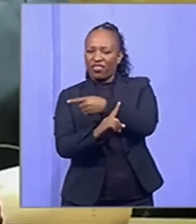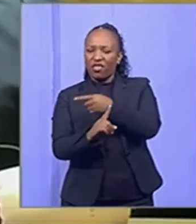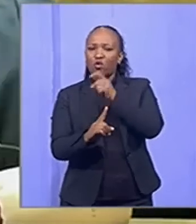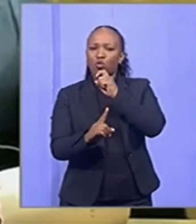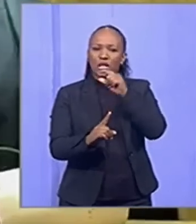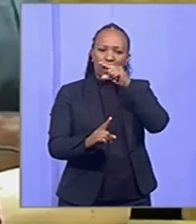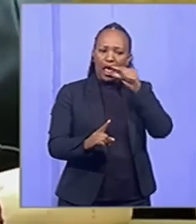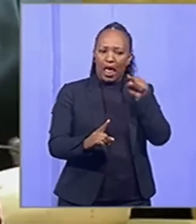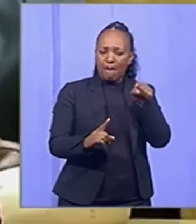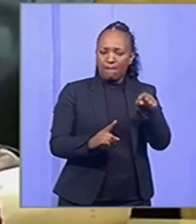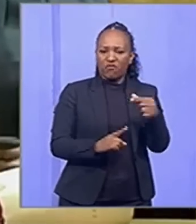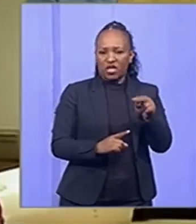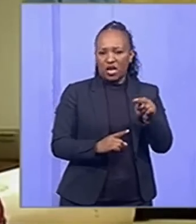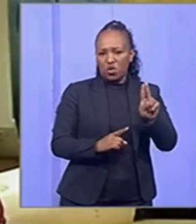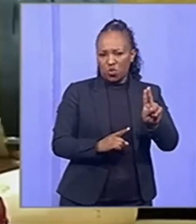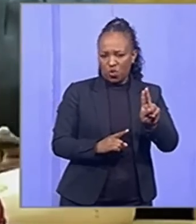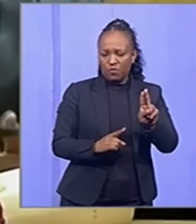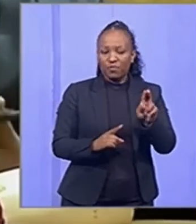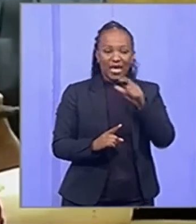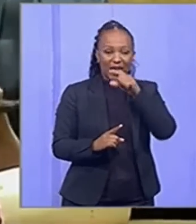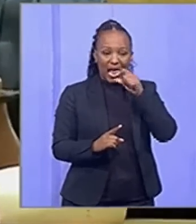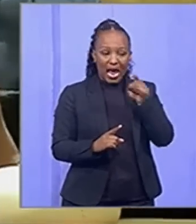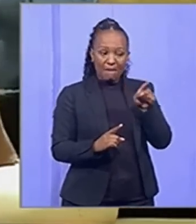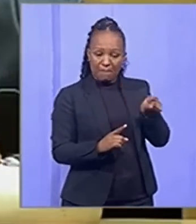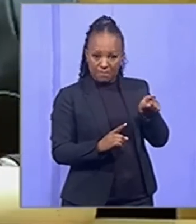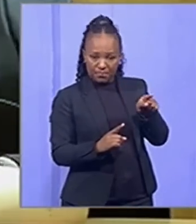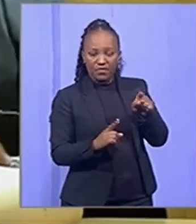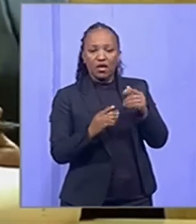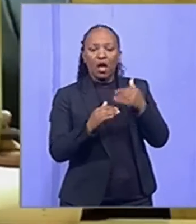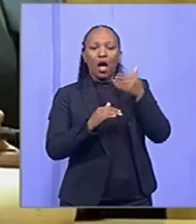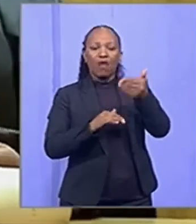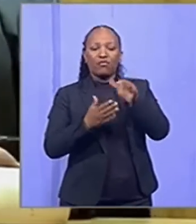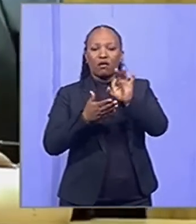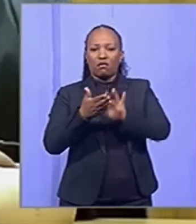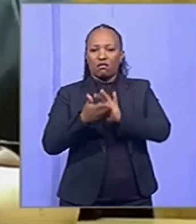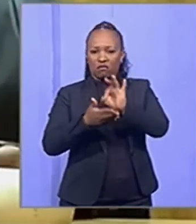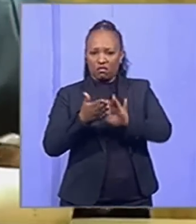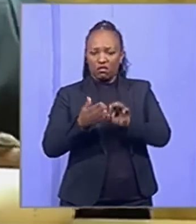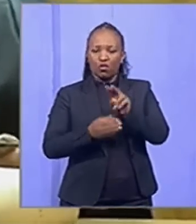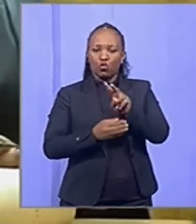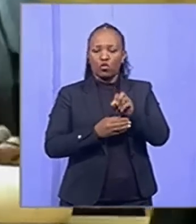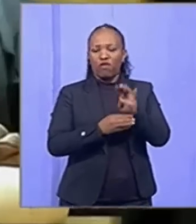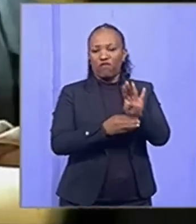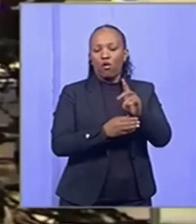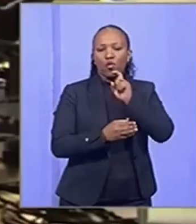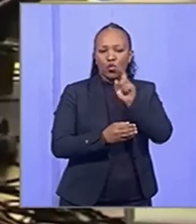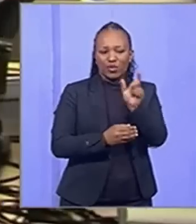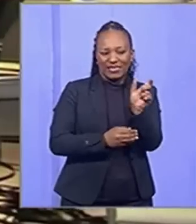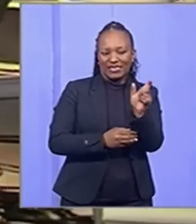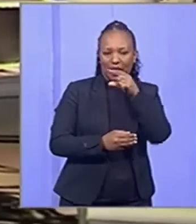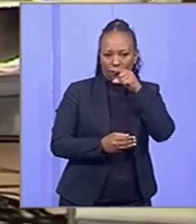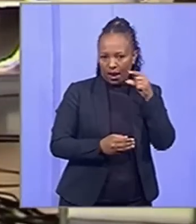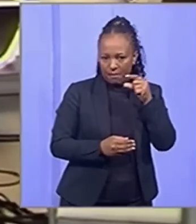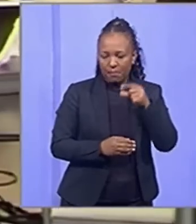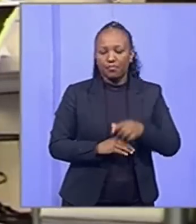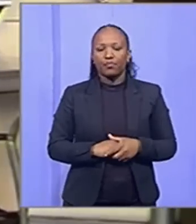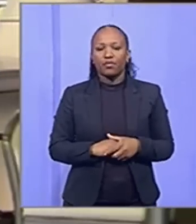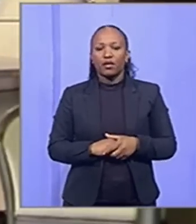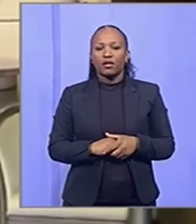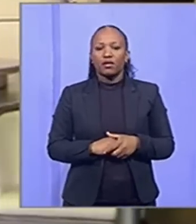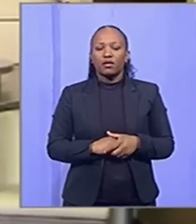mmuso wa naha wa kopanelo. Lereo lena le fihlelletswe ka mora dikgetho tsa 2024. This case is about whether the